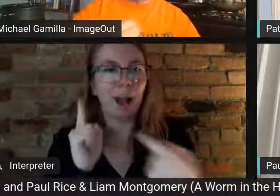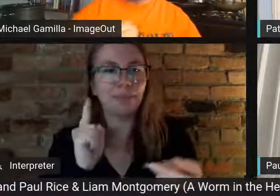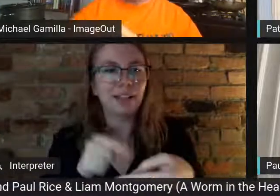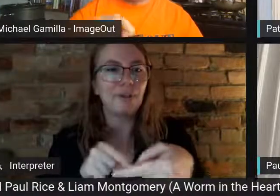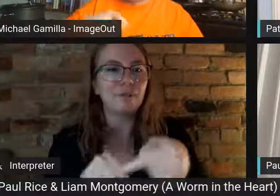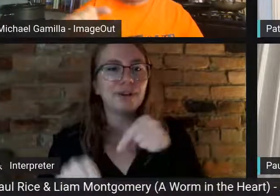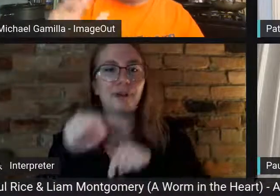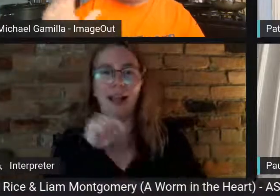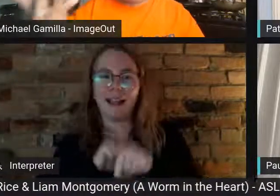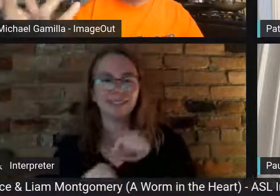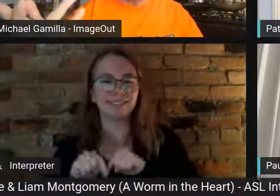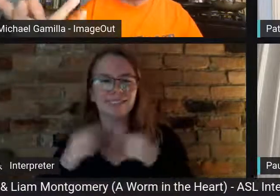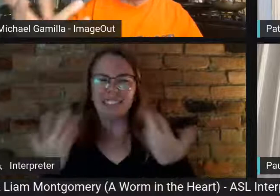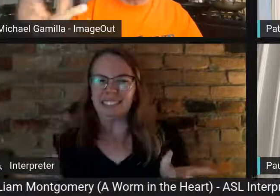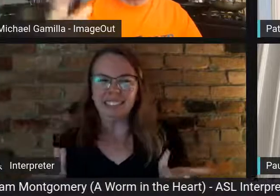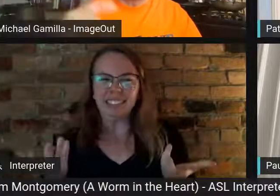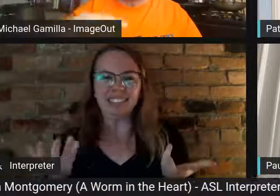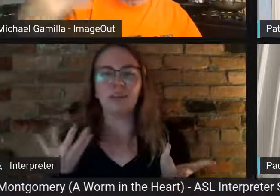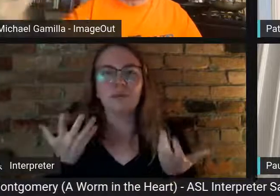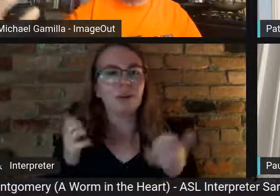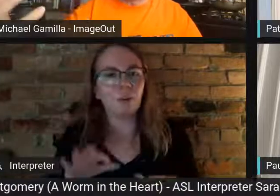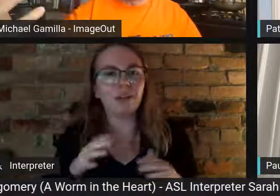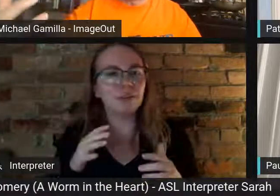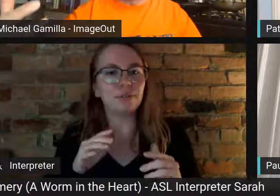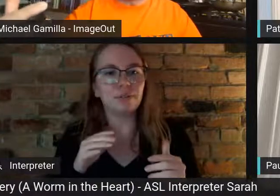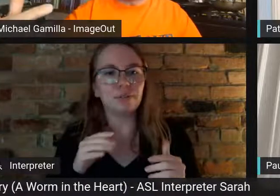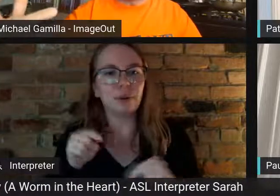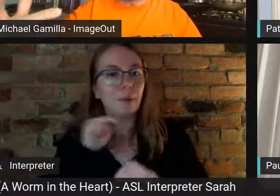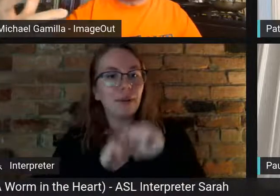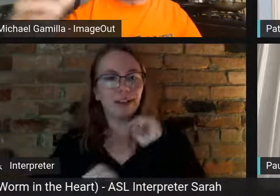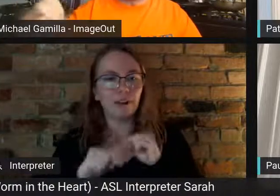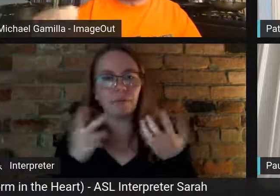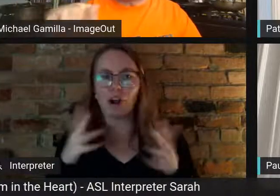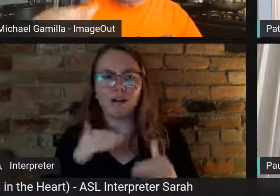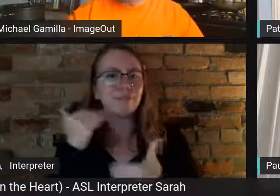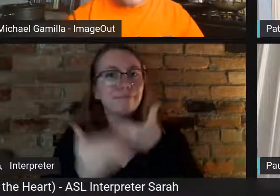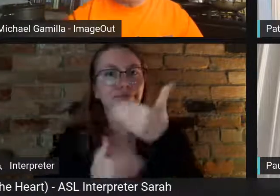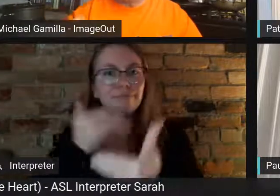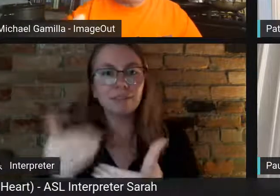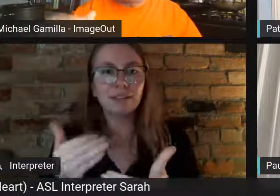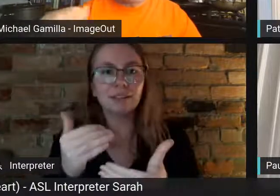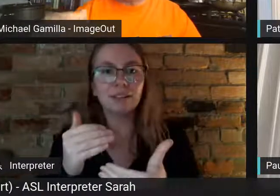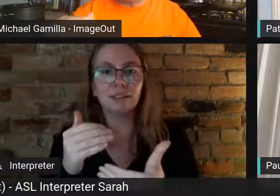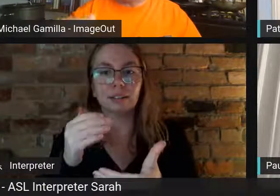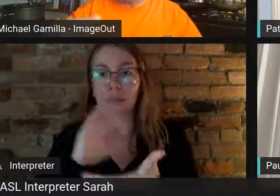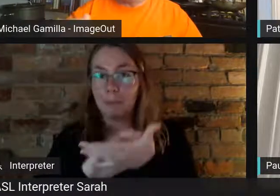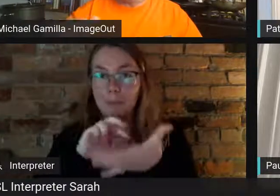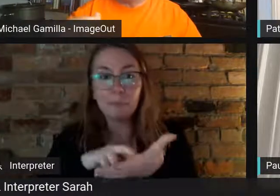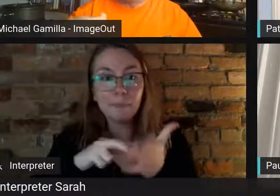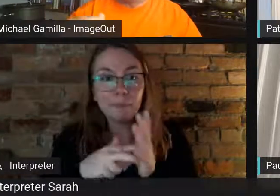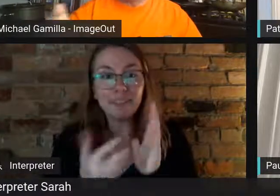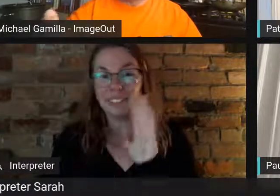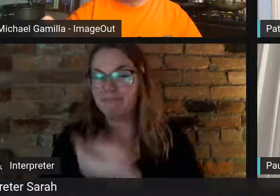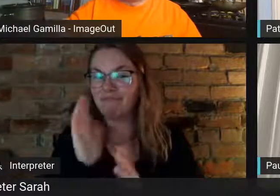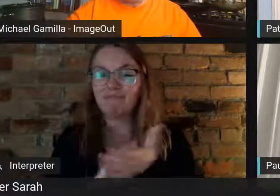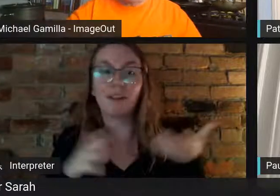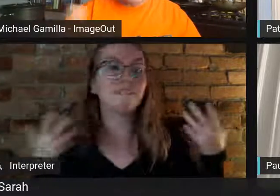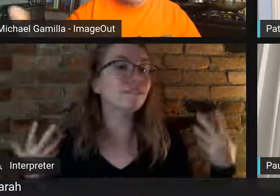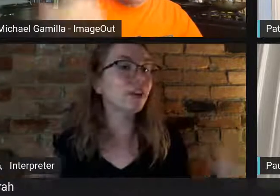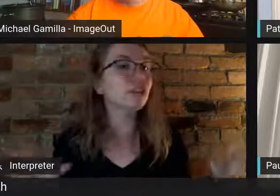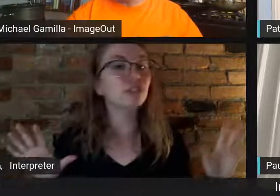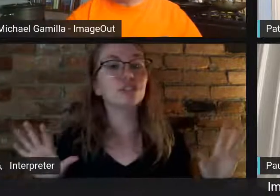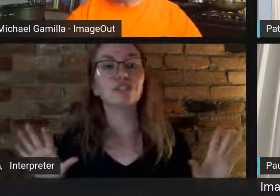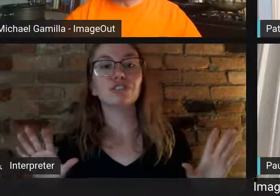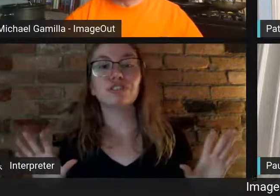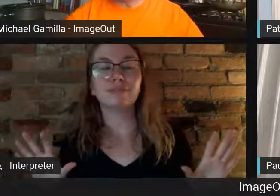go back. You just because you move forward doesn't mean that you stop. You just have to keep fighting and moving forward.